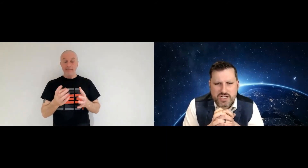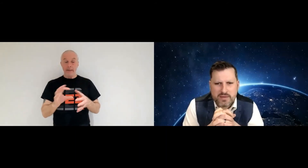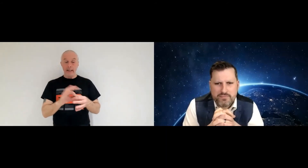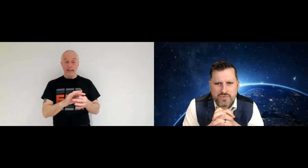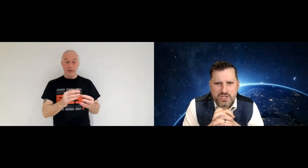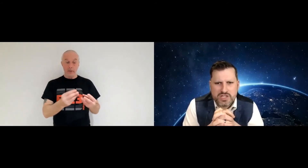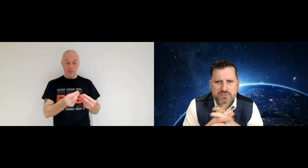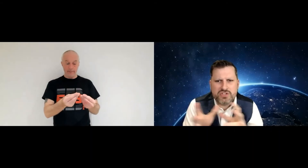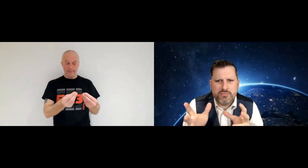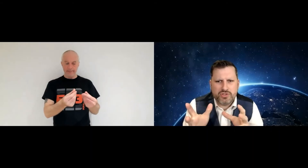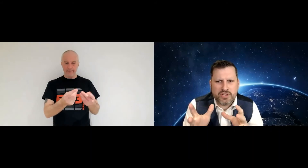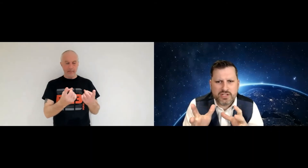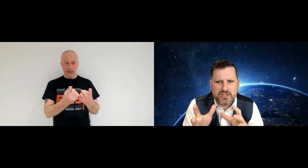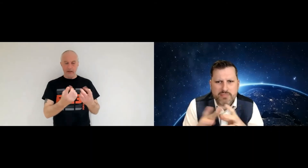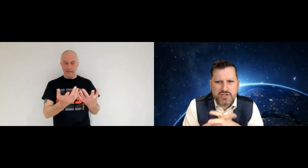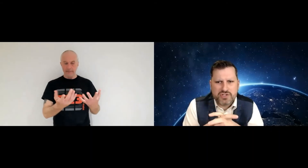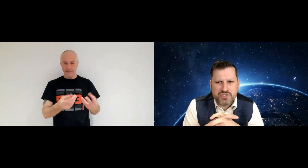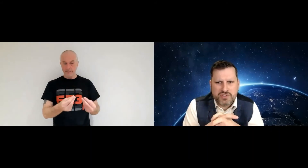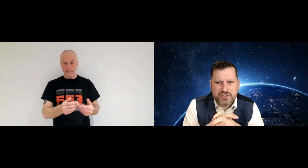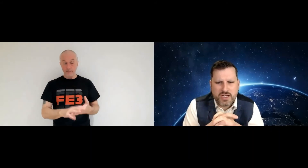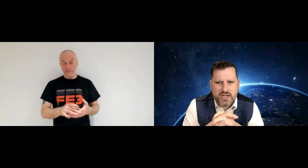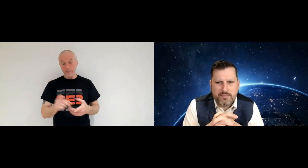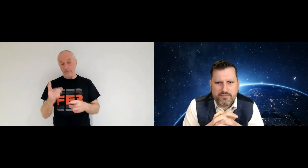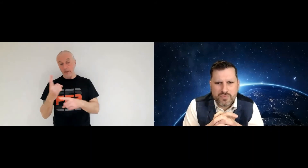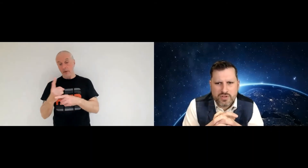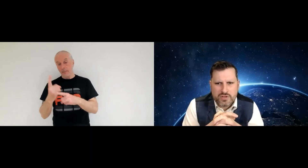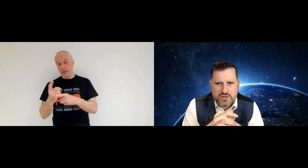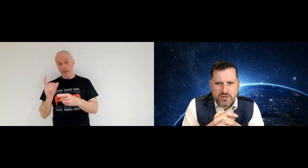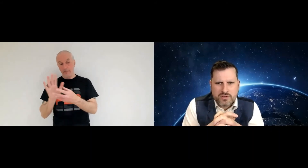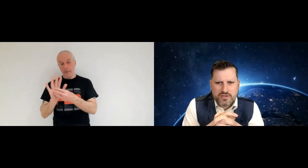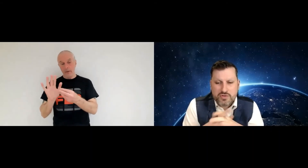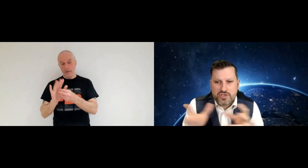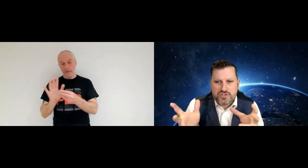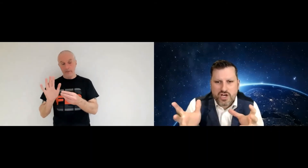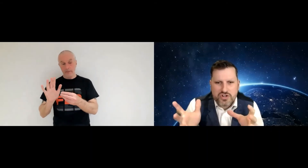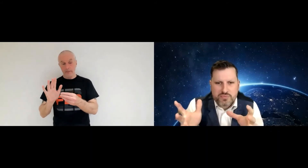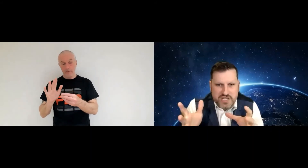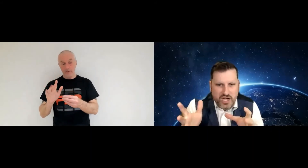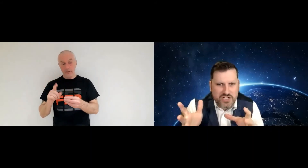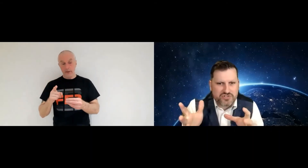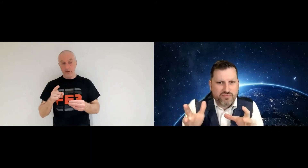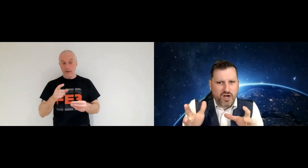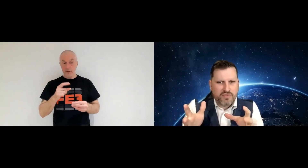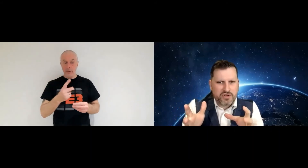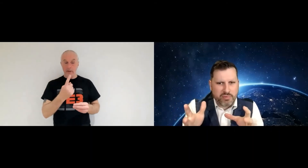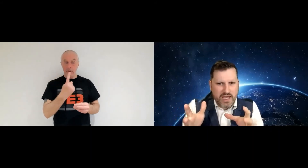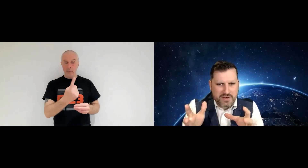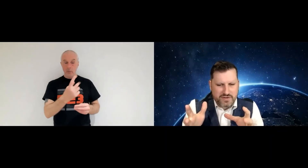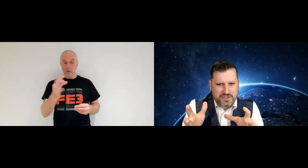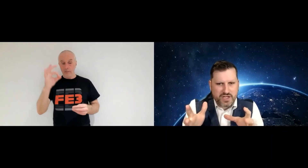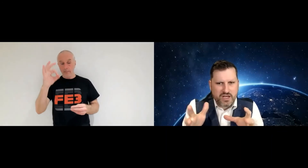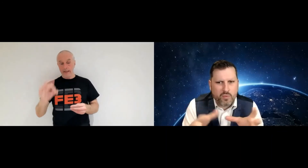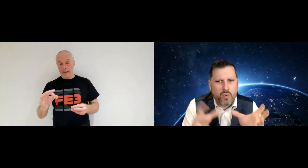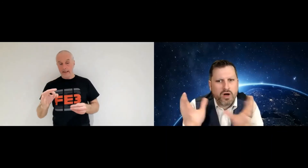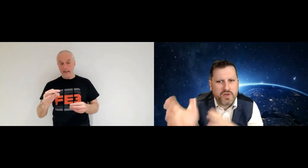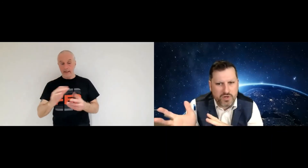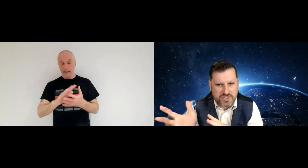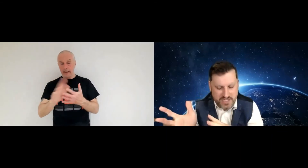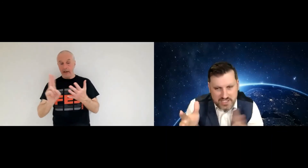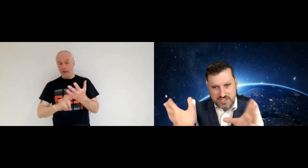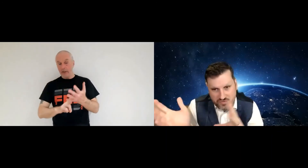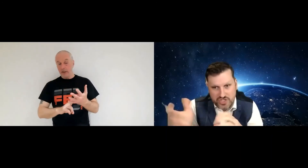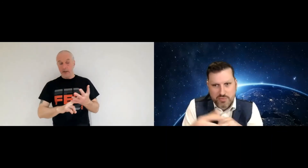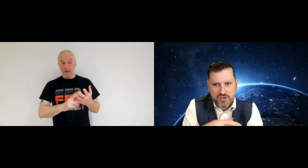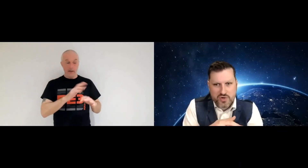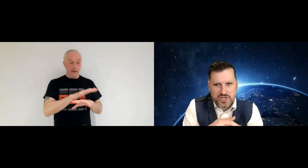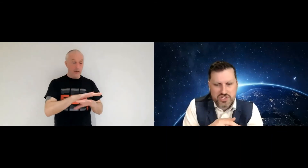asks, in terms of the modelling that you mentioned, that you were using 100% hydrogen rather than a blend. Why was